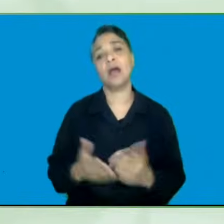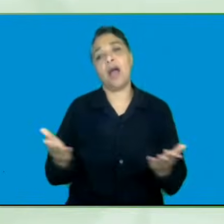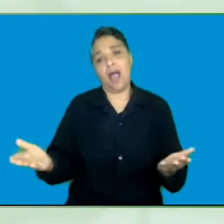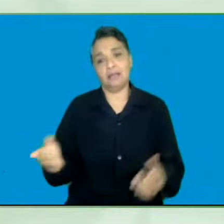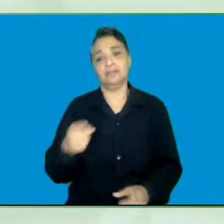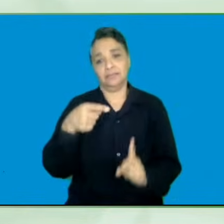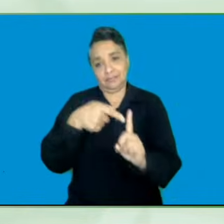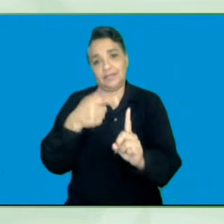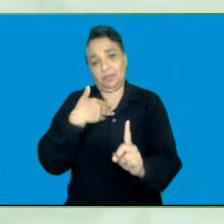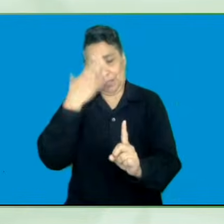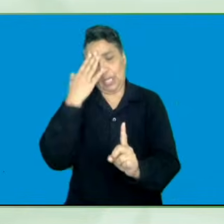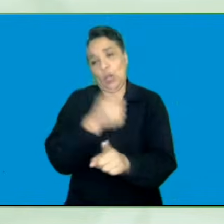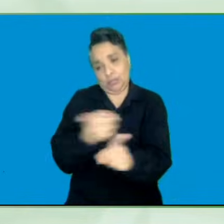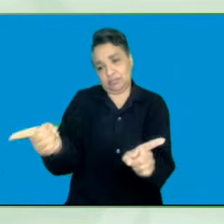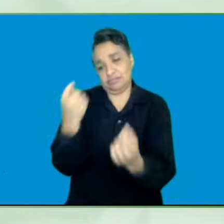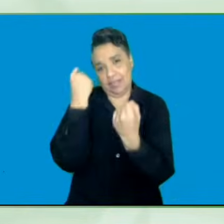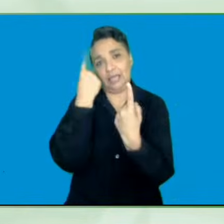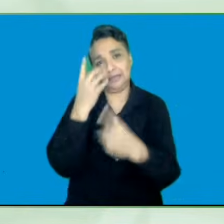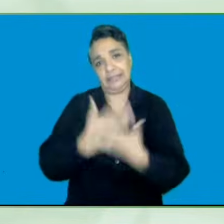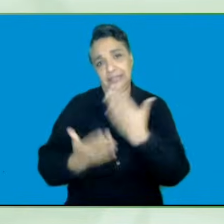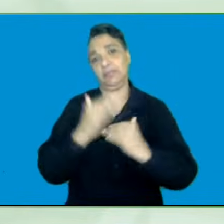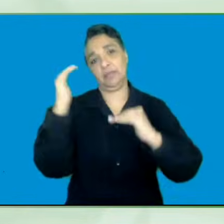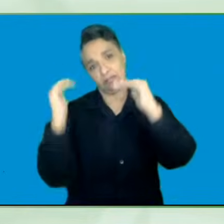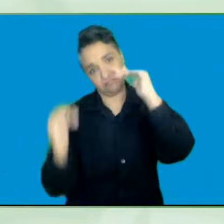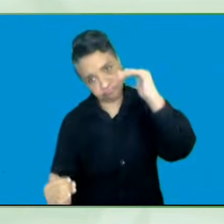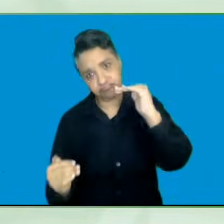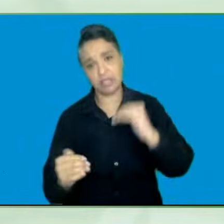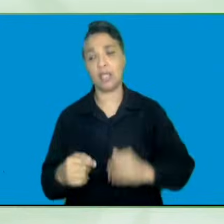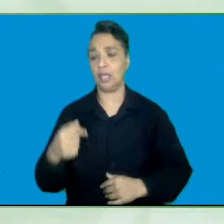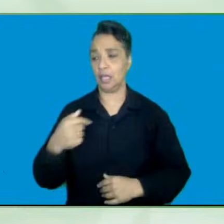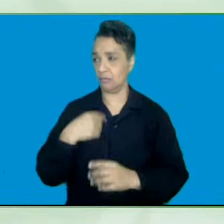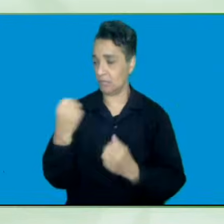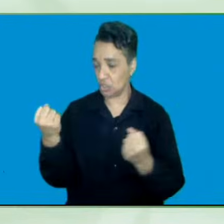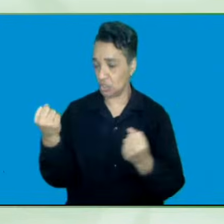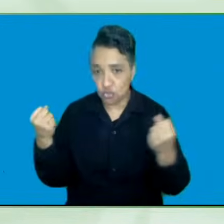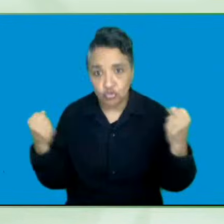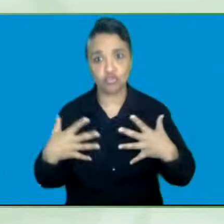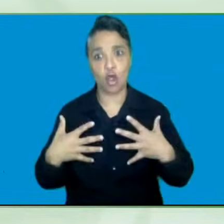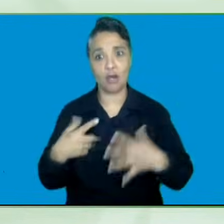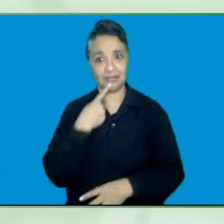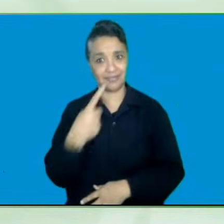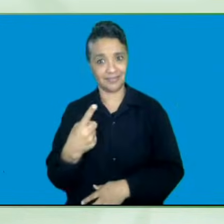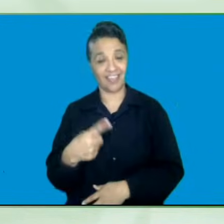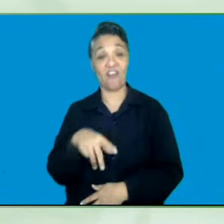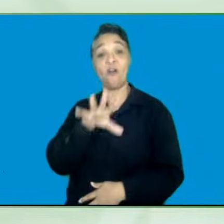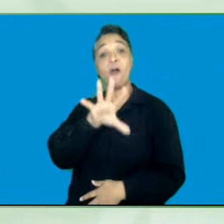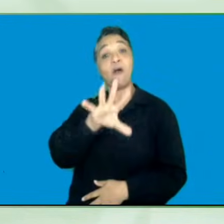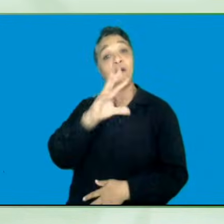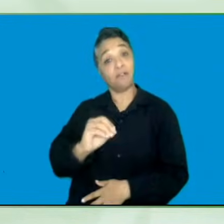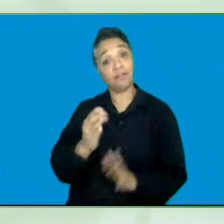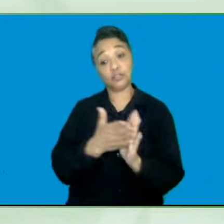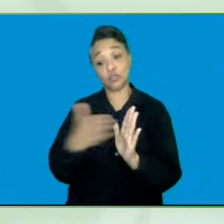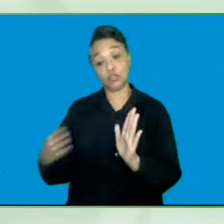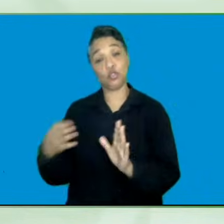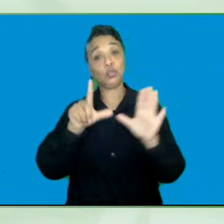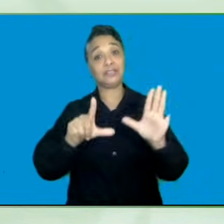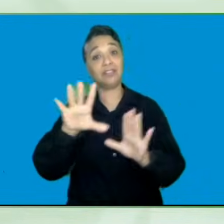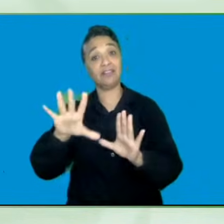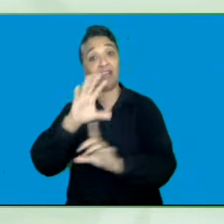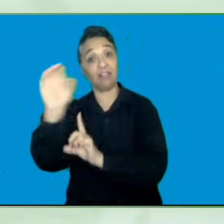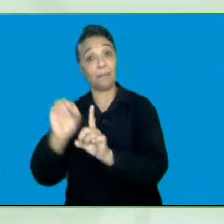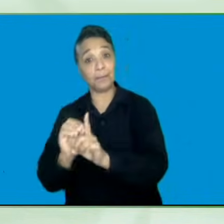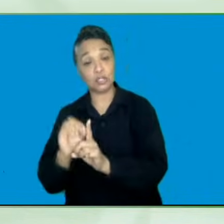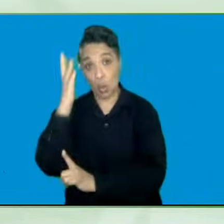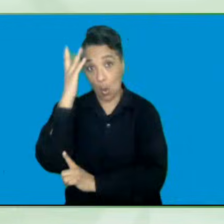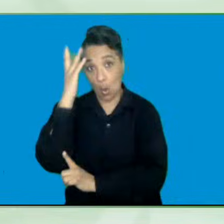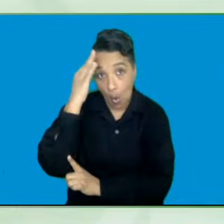educated audience, I suppose. And it really shocked me to learn that, for example, between 50 to 75% of adults with autism